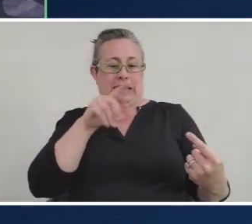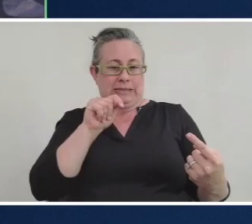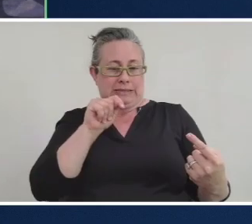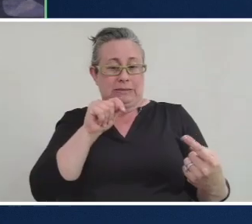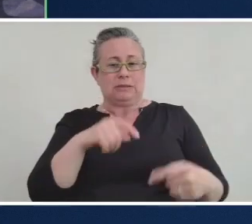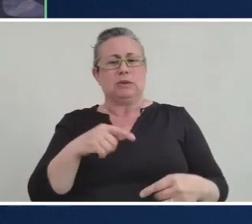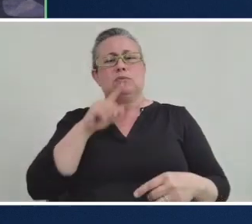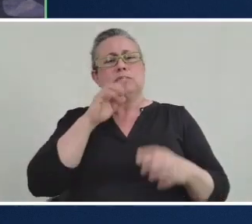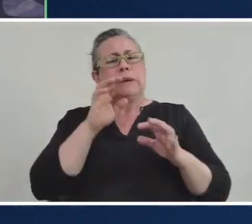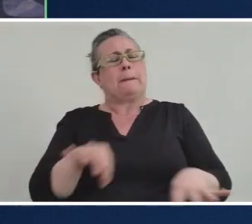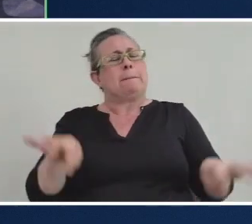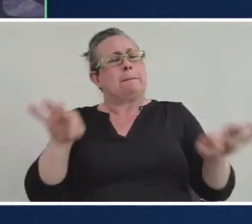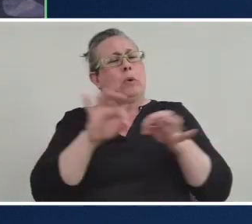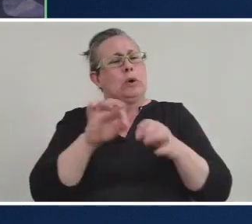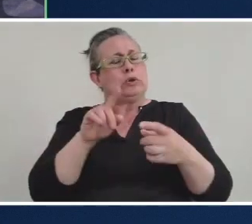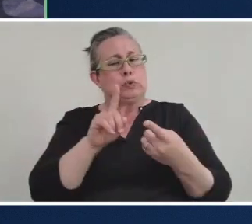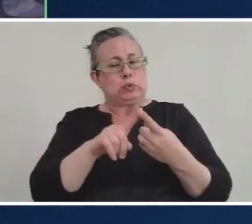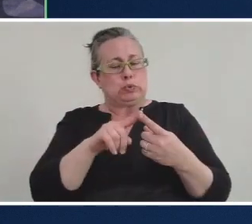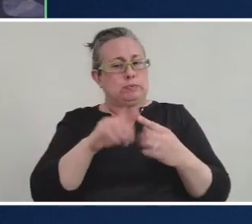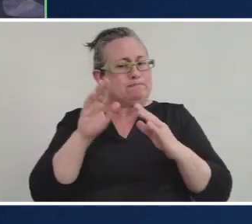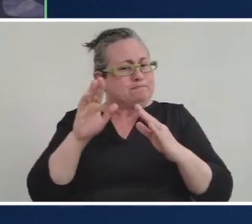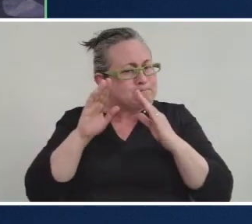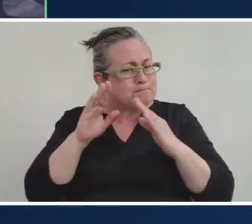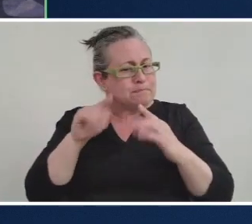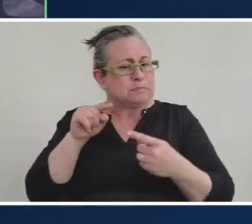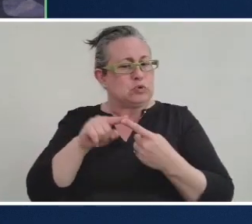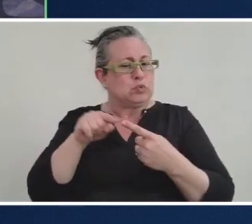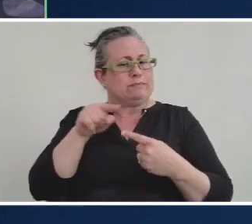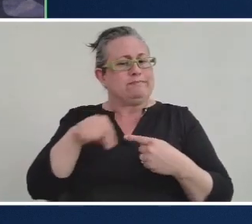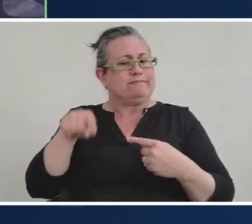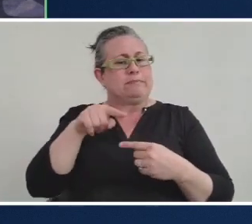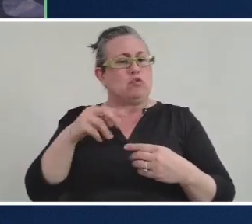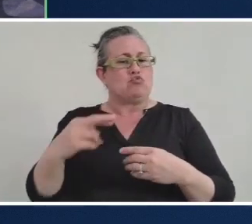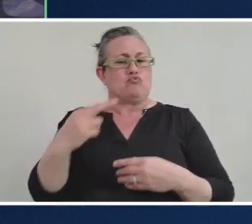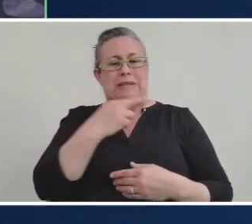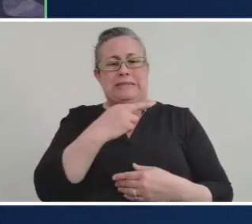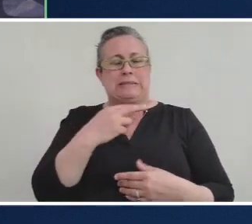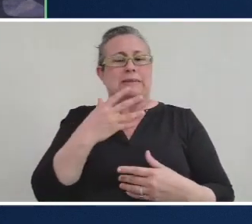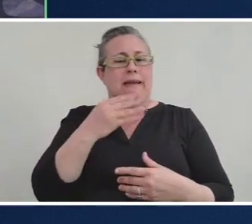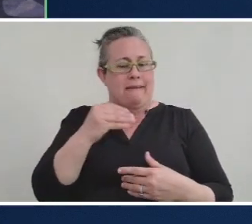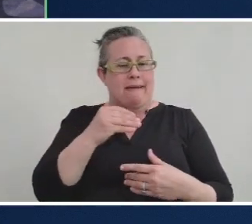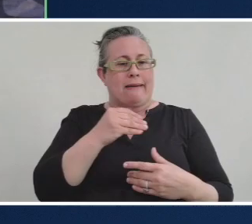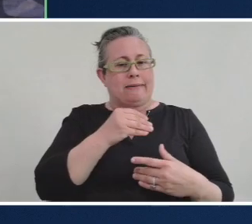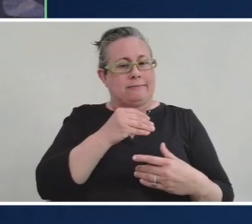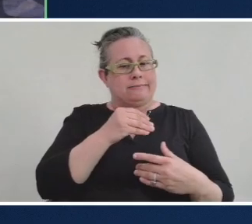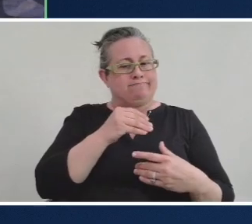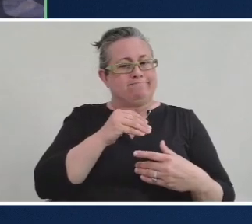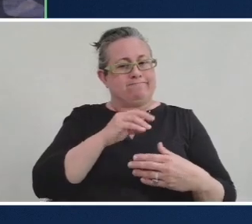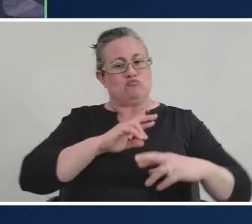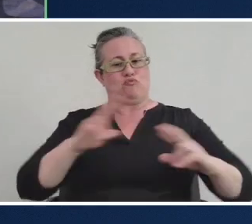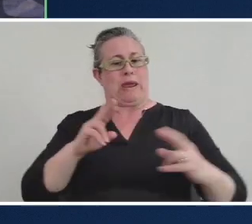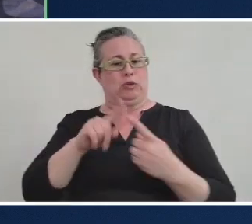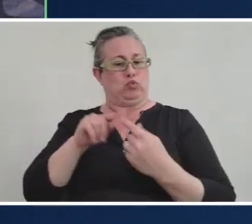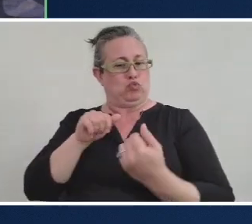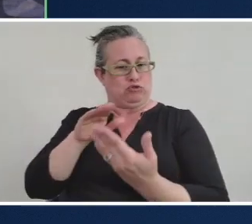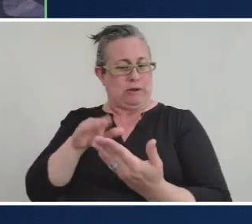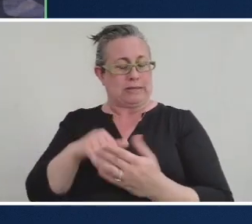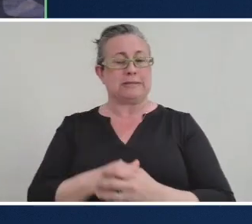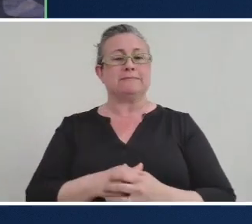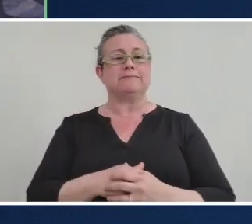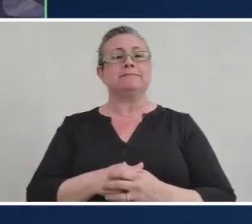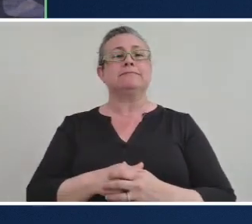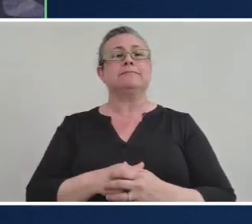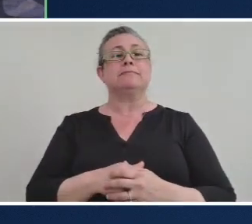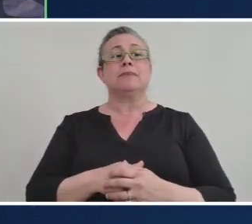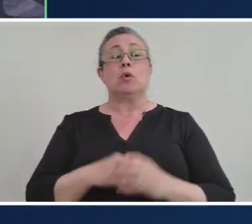stay attuned to these risks and collectively mobilize to address them. That said, I promised that